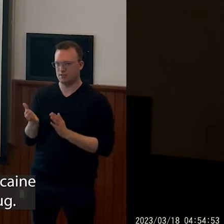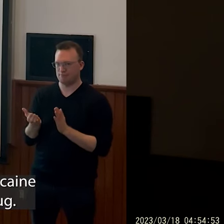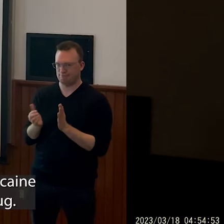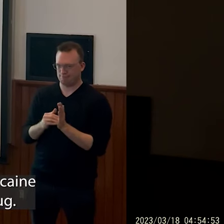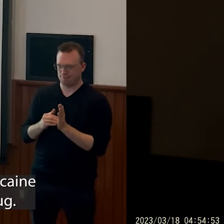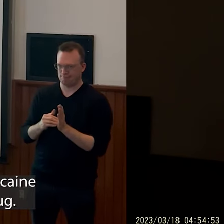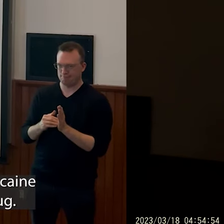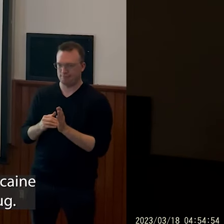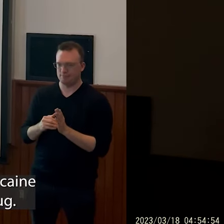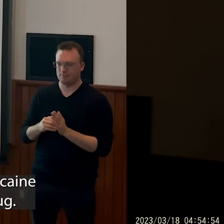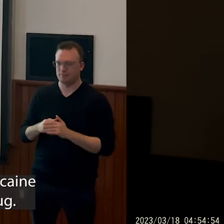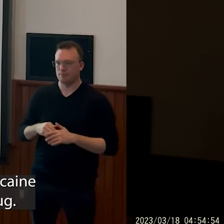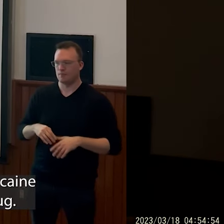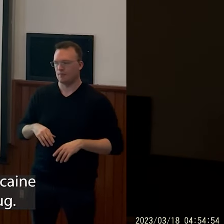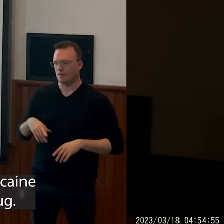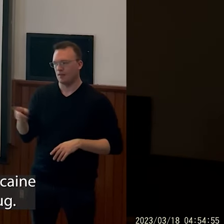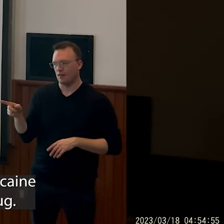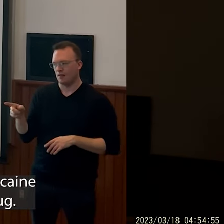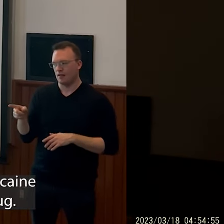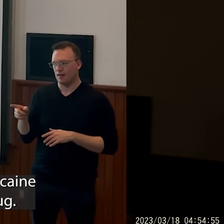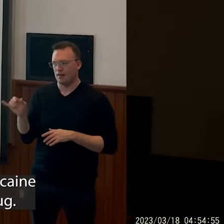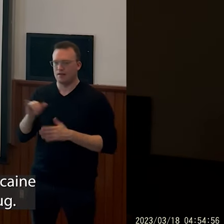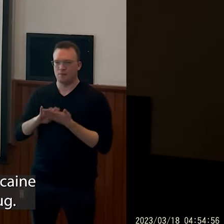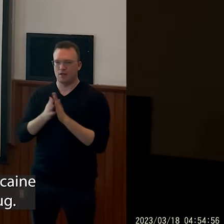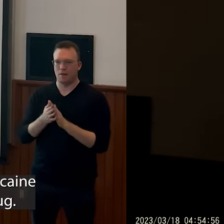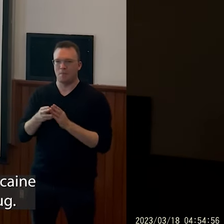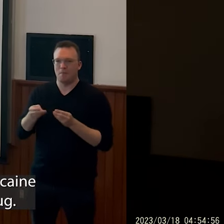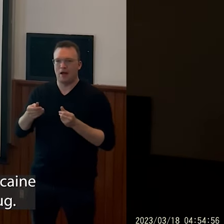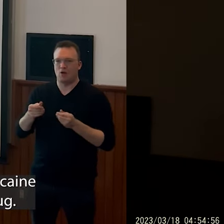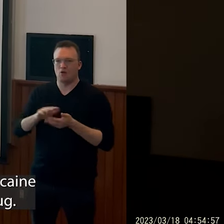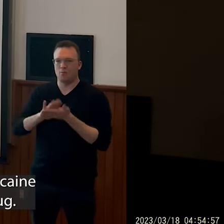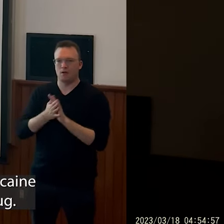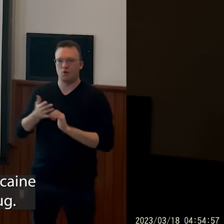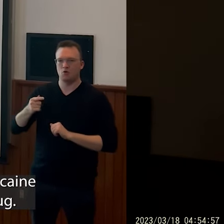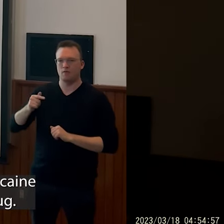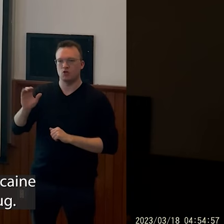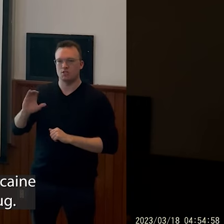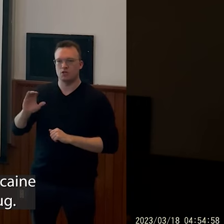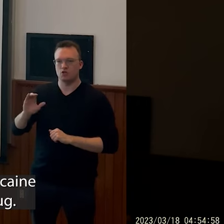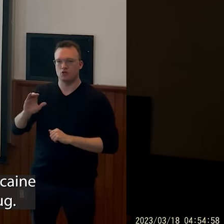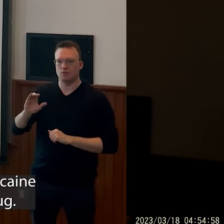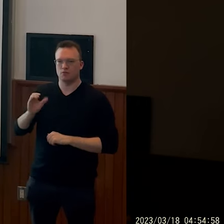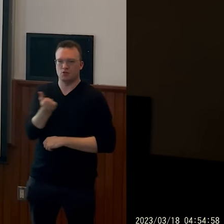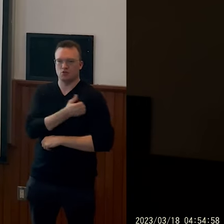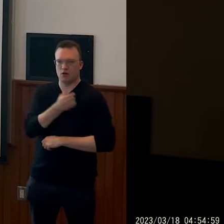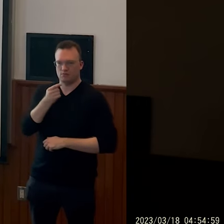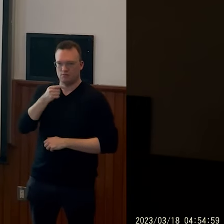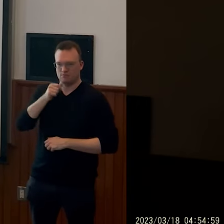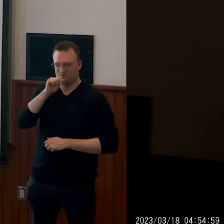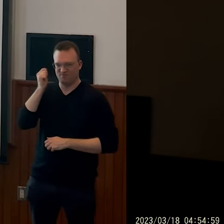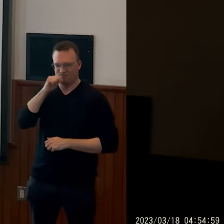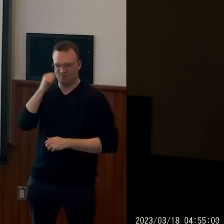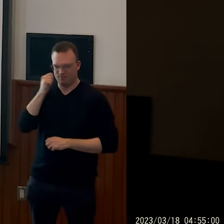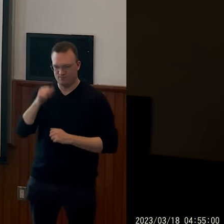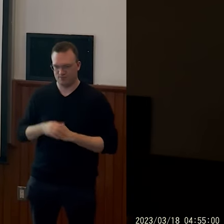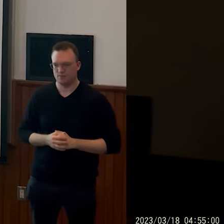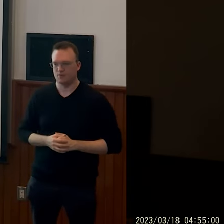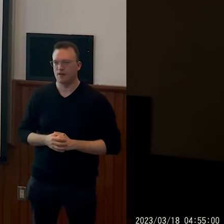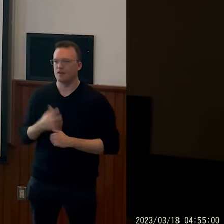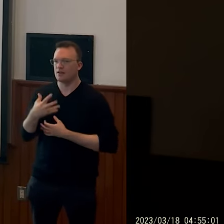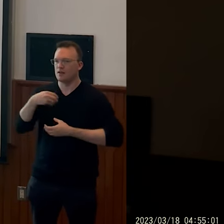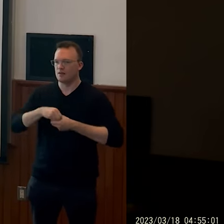the white powder, the cocaine, and become the 21st century drugs. So it also involved a kind of